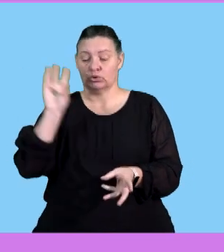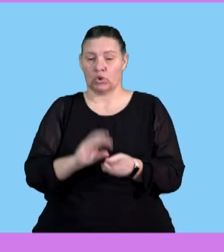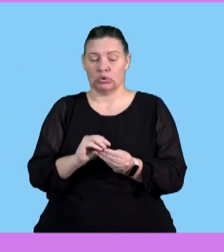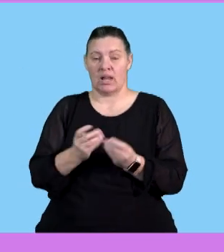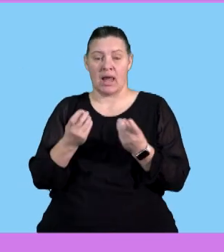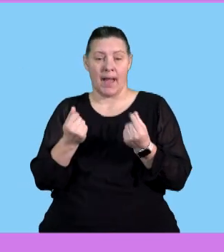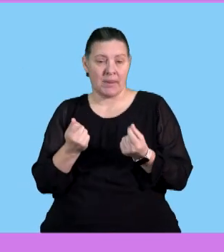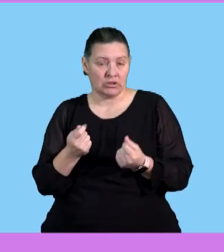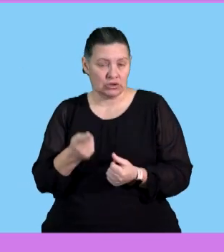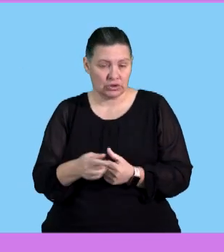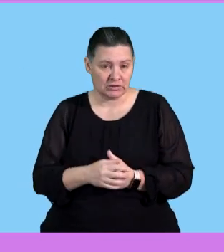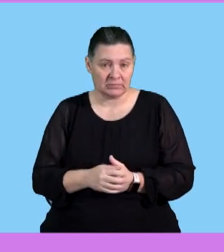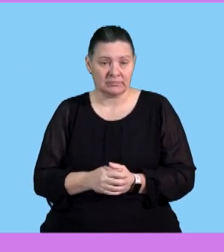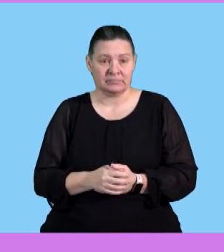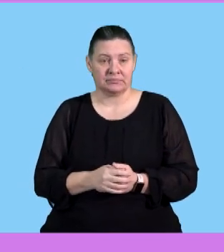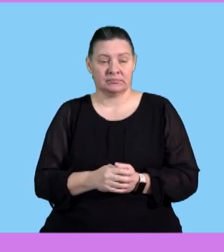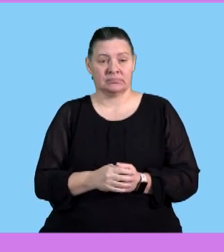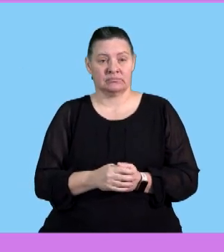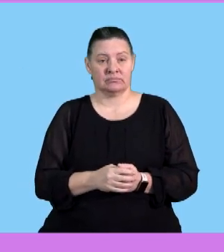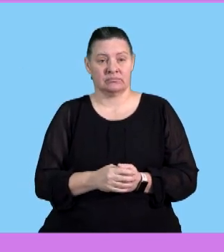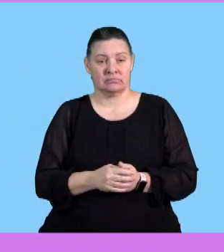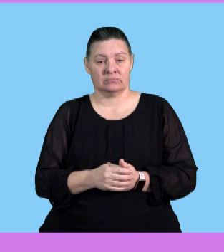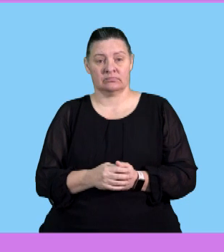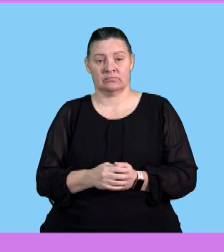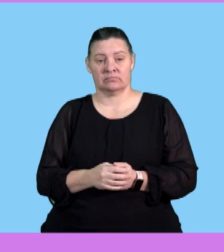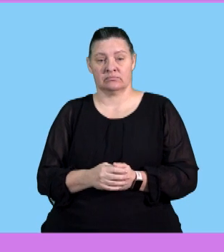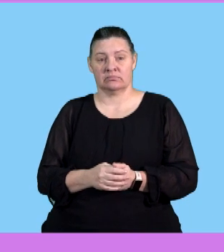63.26. So let's find the total amount